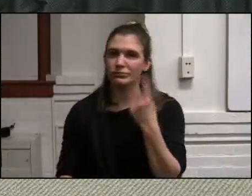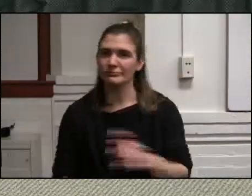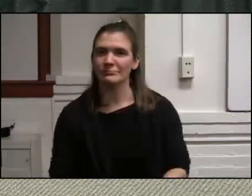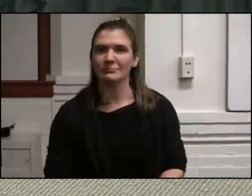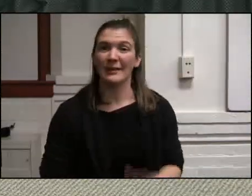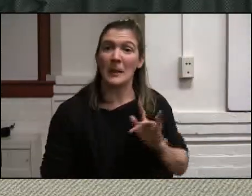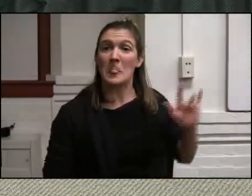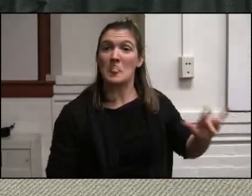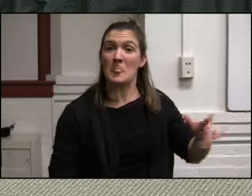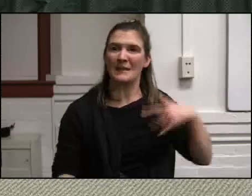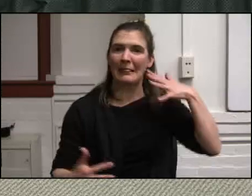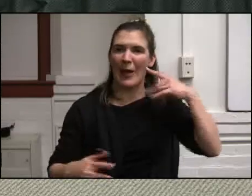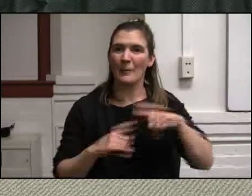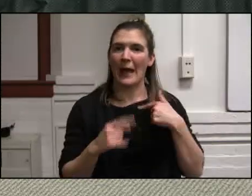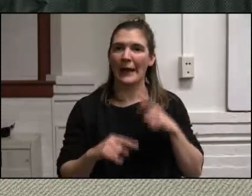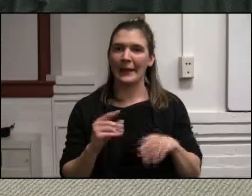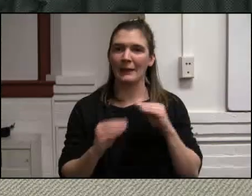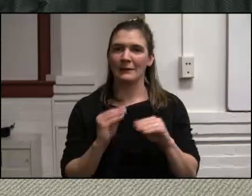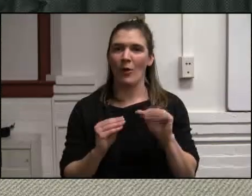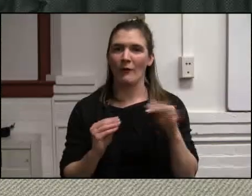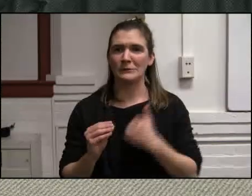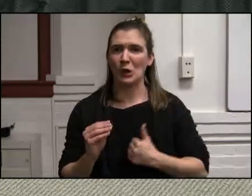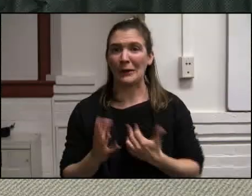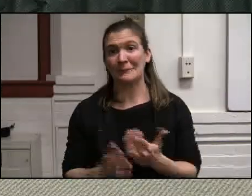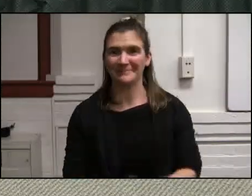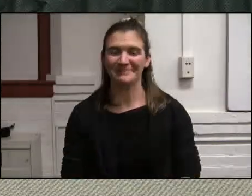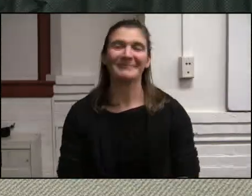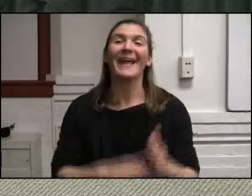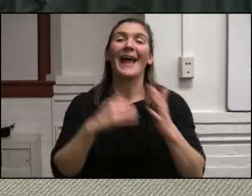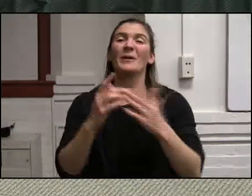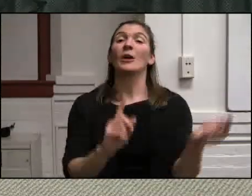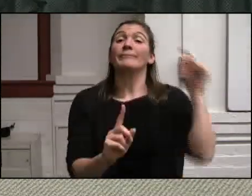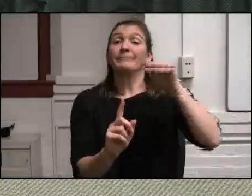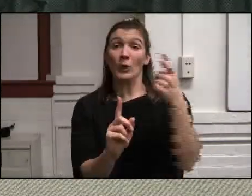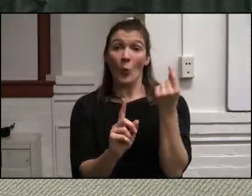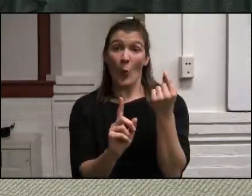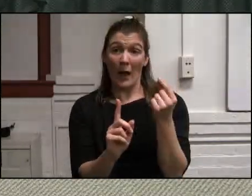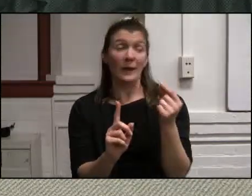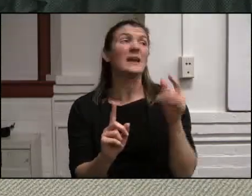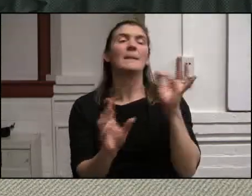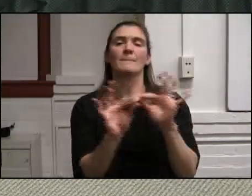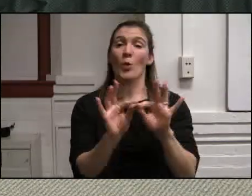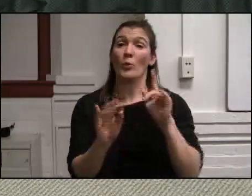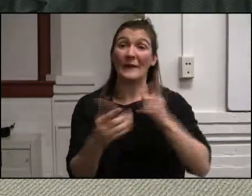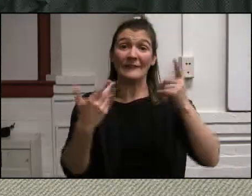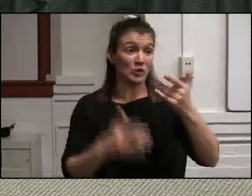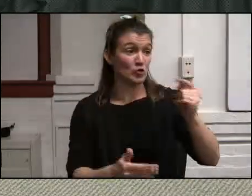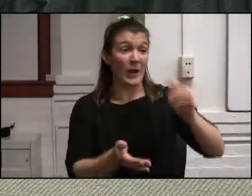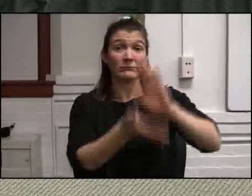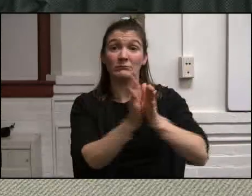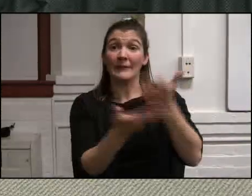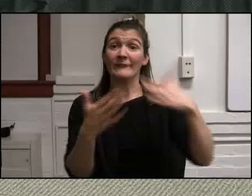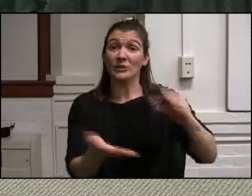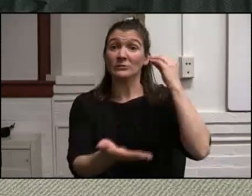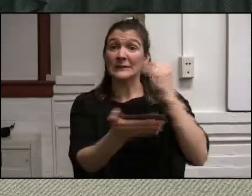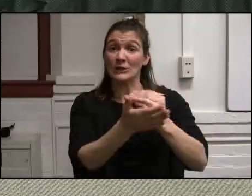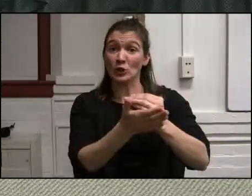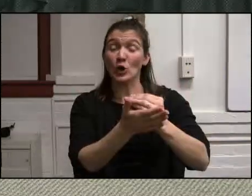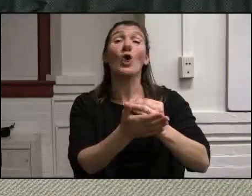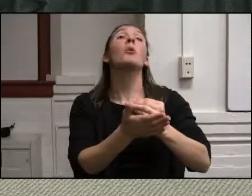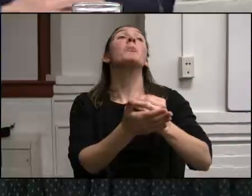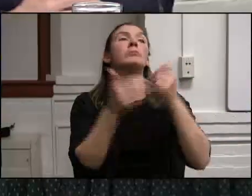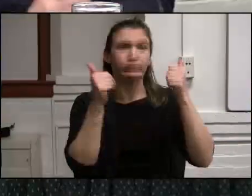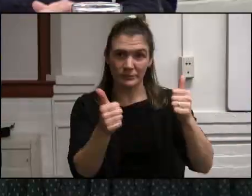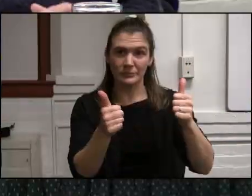we are required by the rules of the program to hold a public hearing where you hear the results of the work